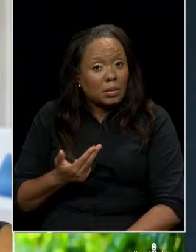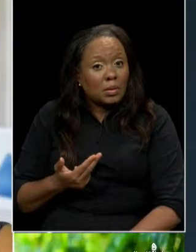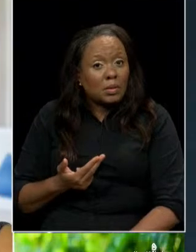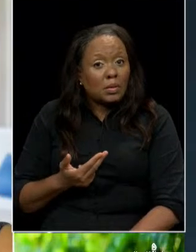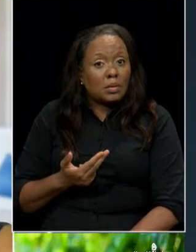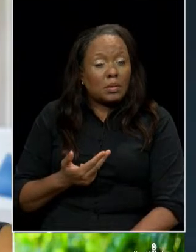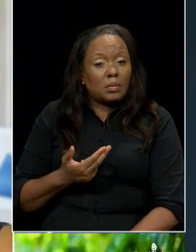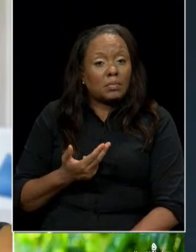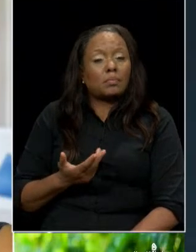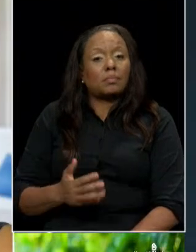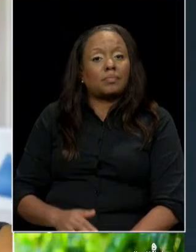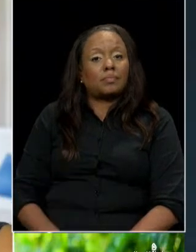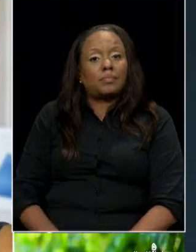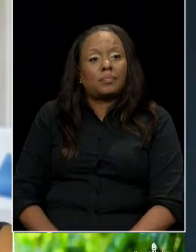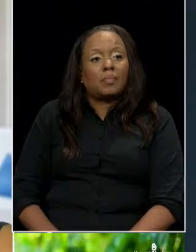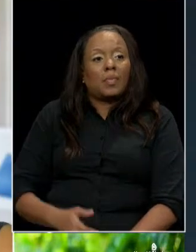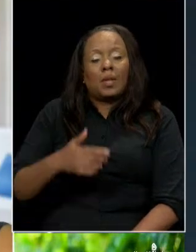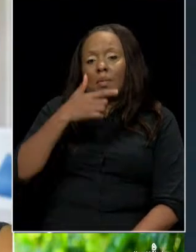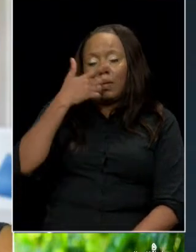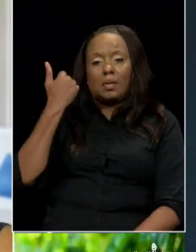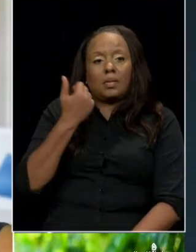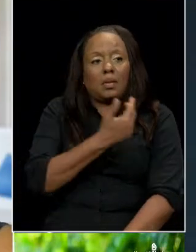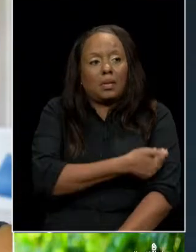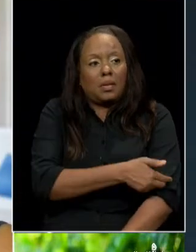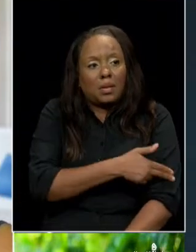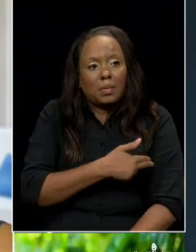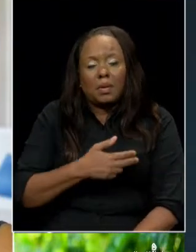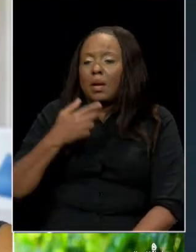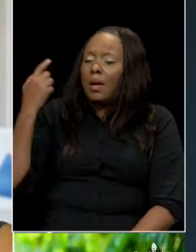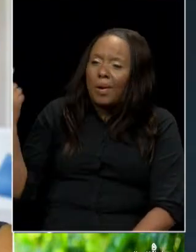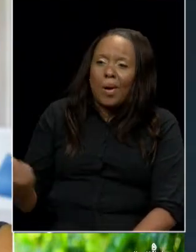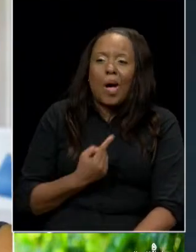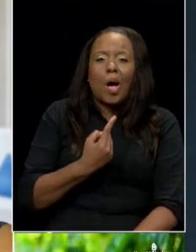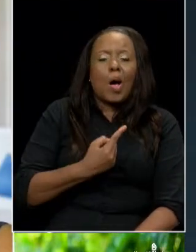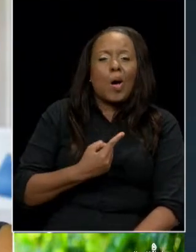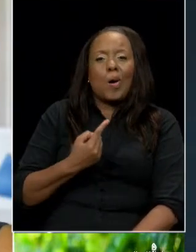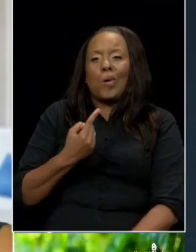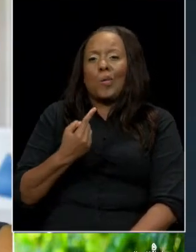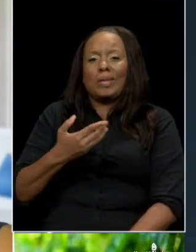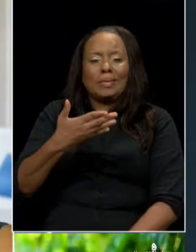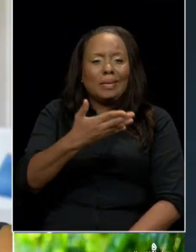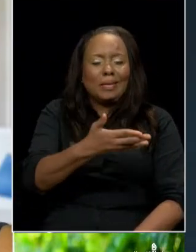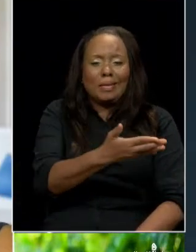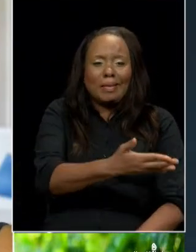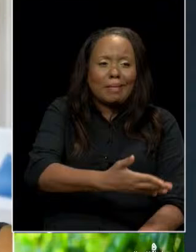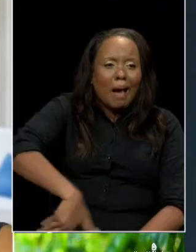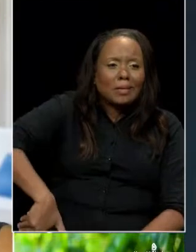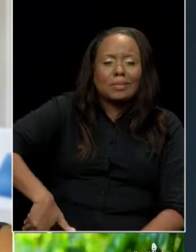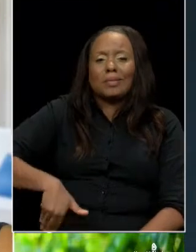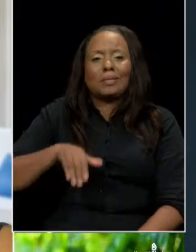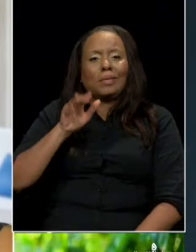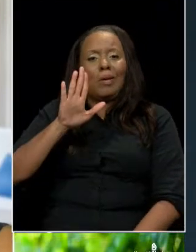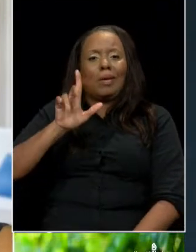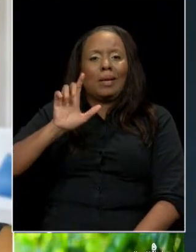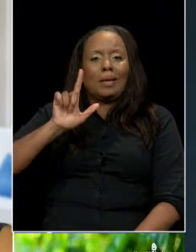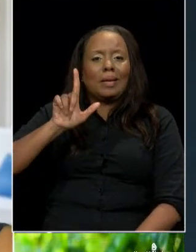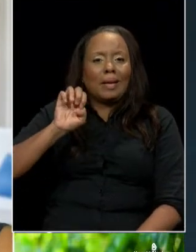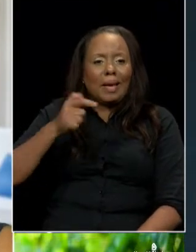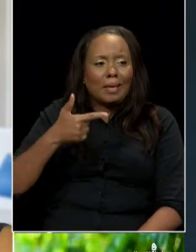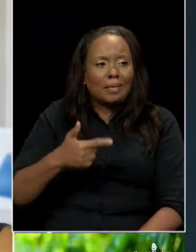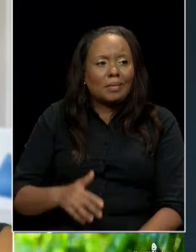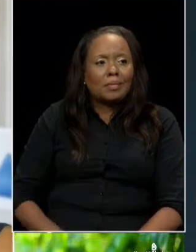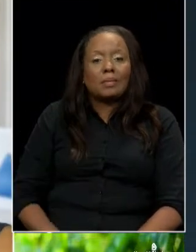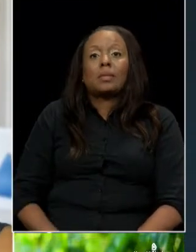the reputation that the hospital had for cutting off your limb. Now, that brings us to the